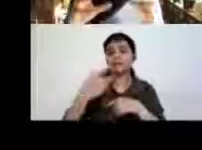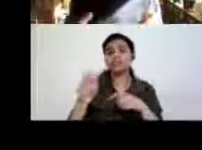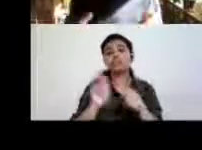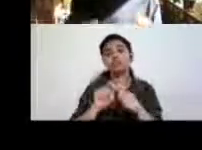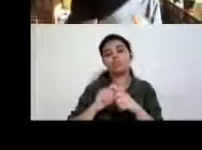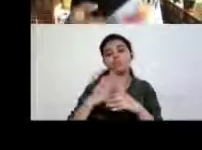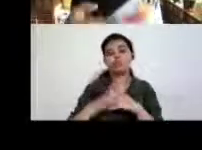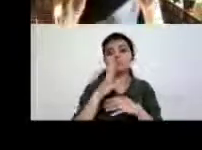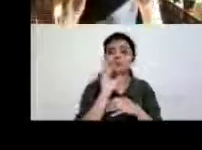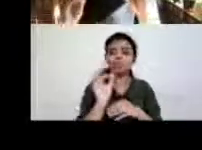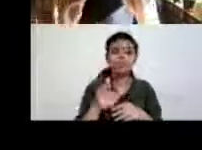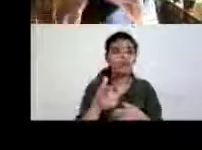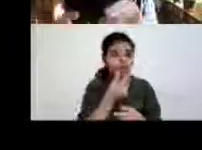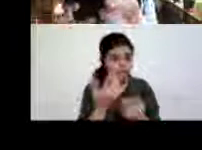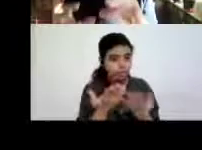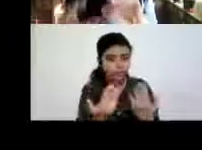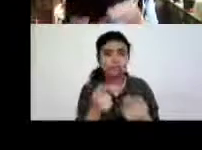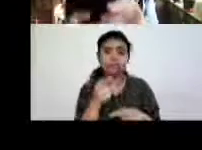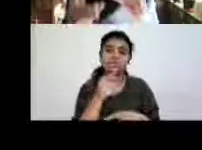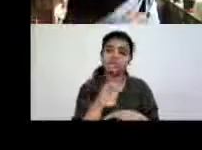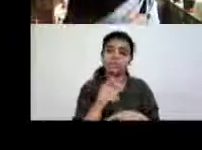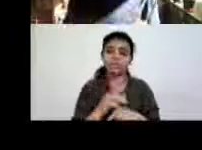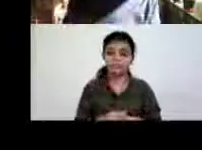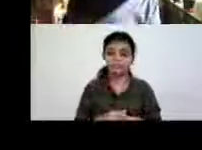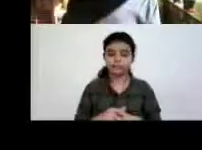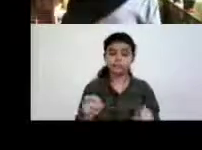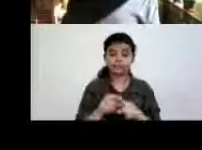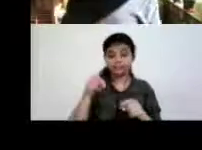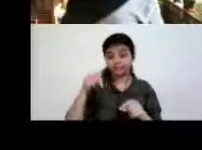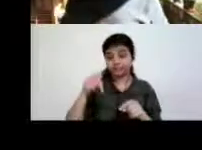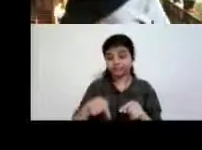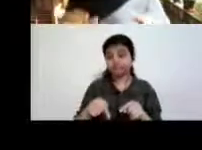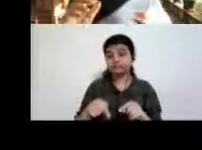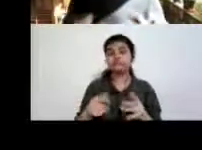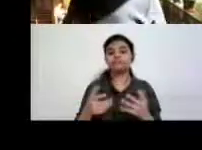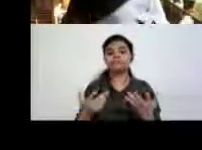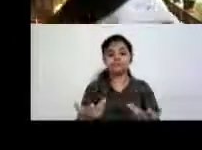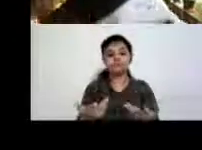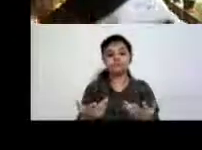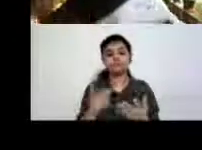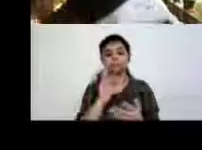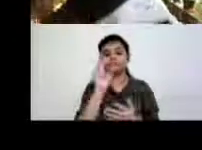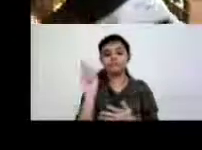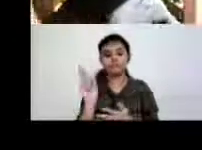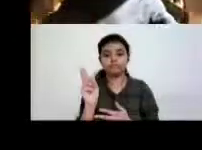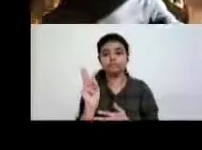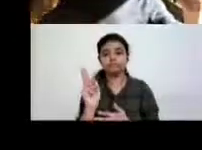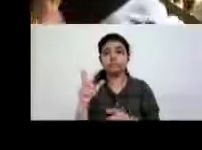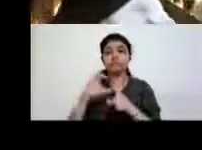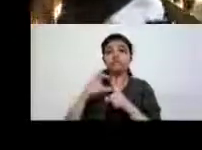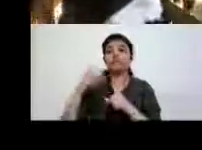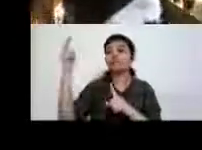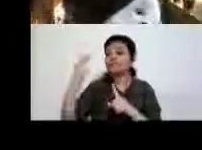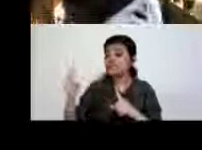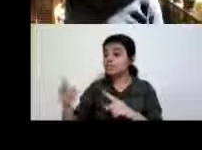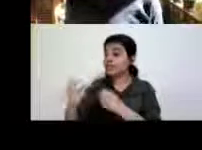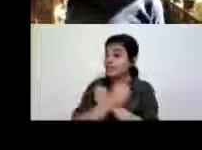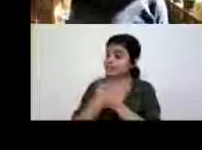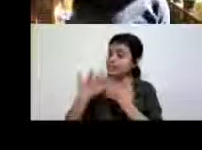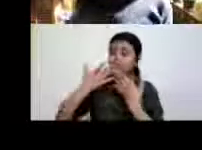And first then, when we have reached to this point, then the designer is allowed to do what he loves to